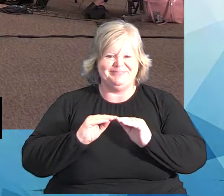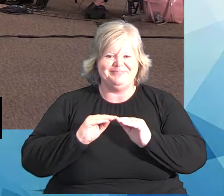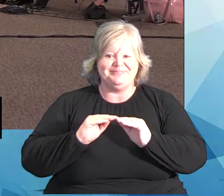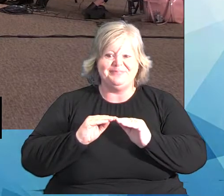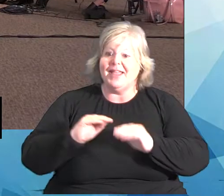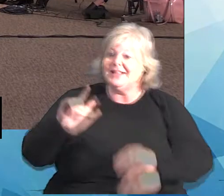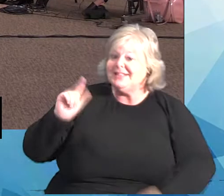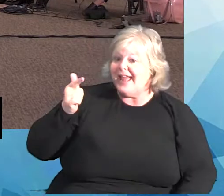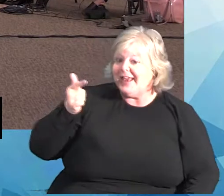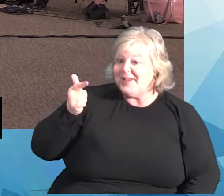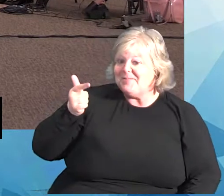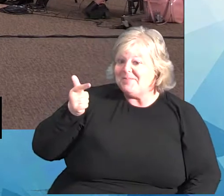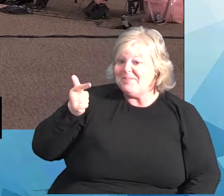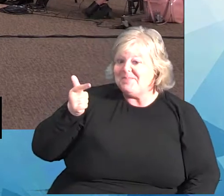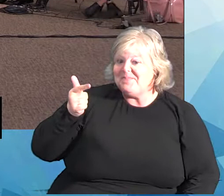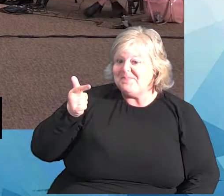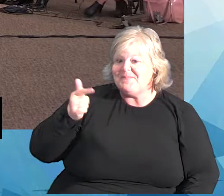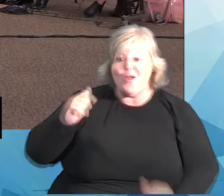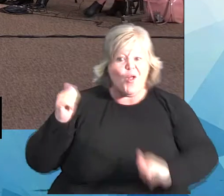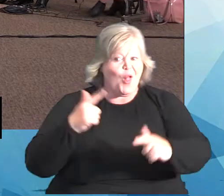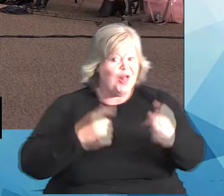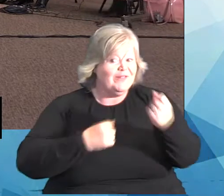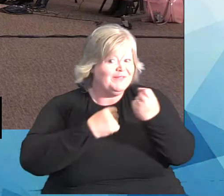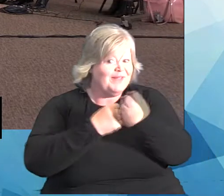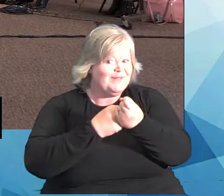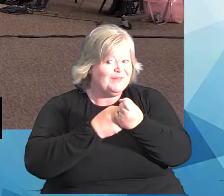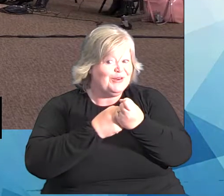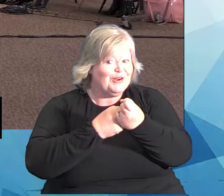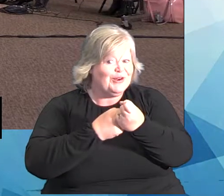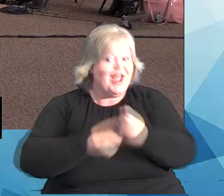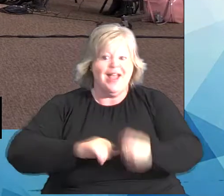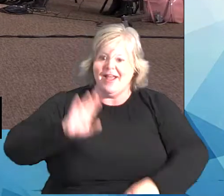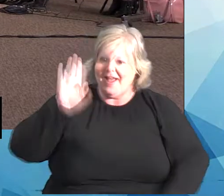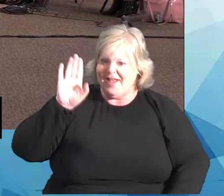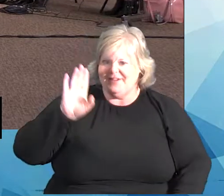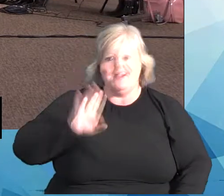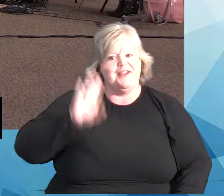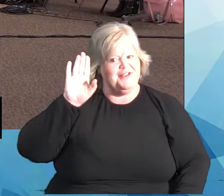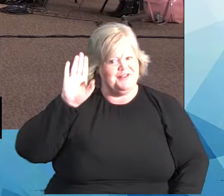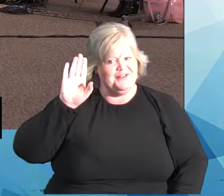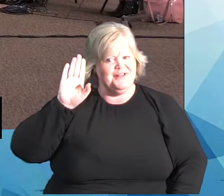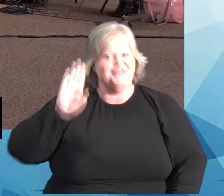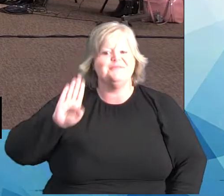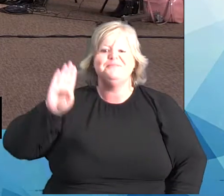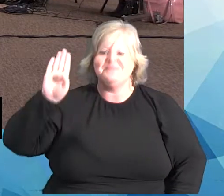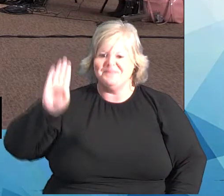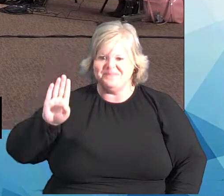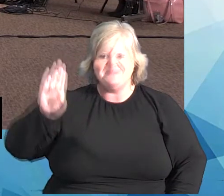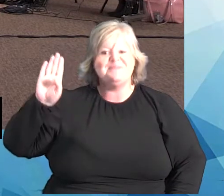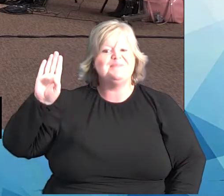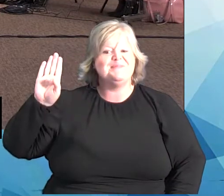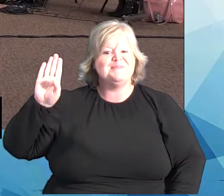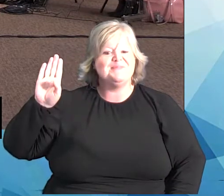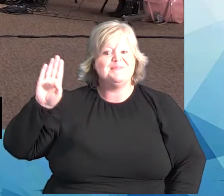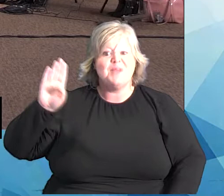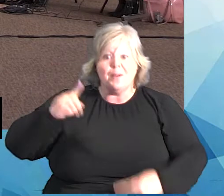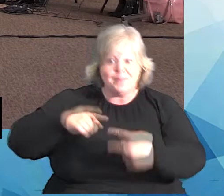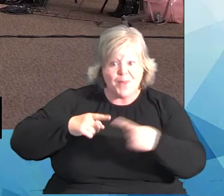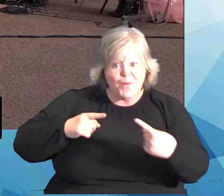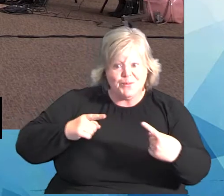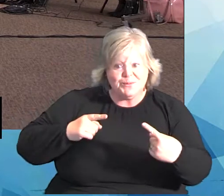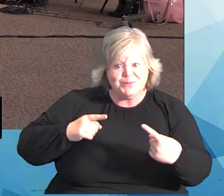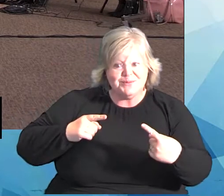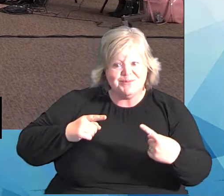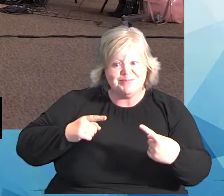Second? All in favor? Aye. Aye. Aye. Aye. Any opposed?